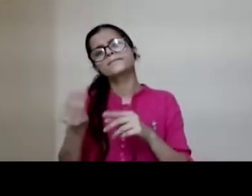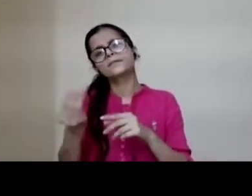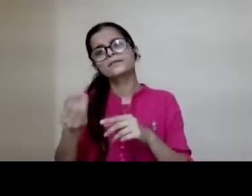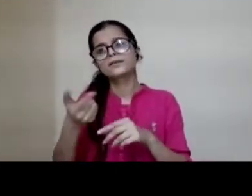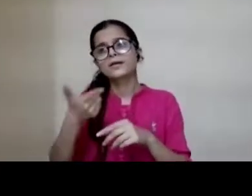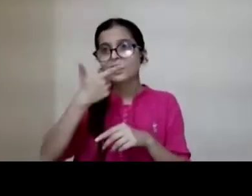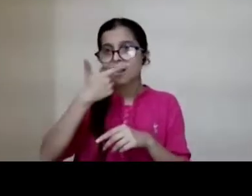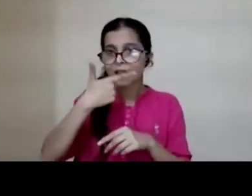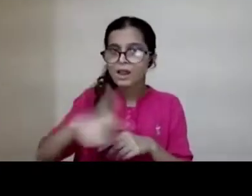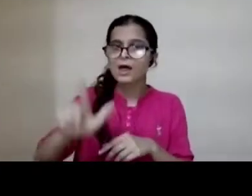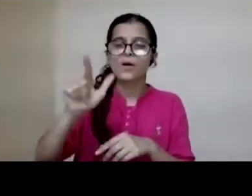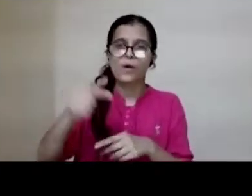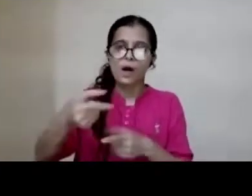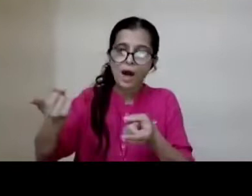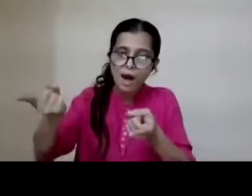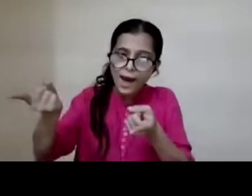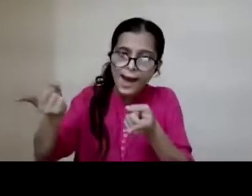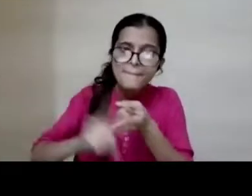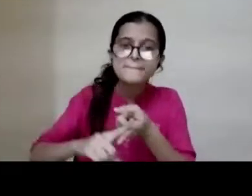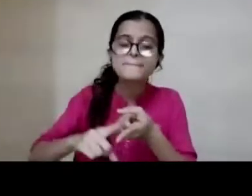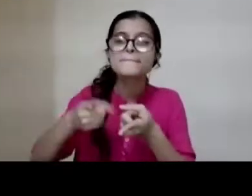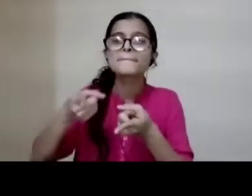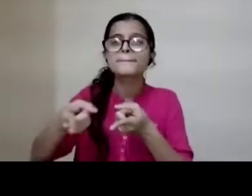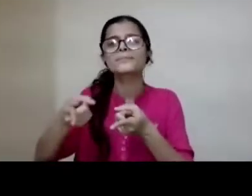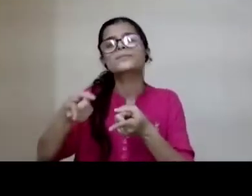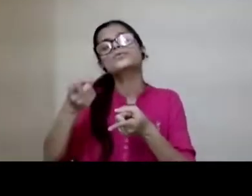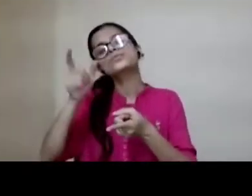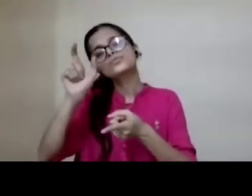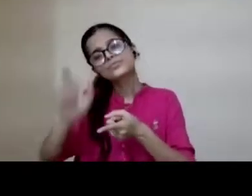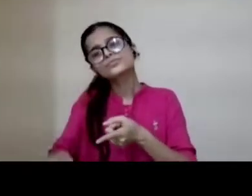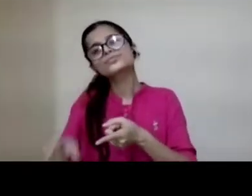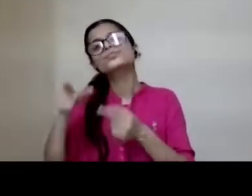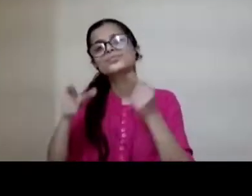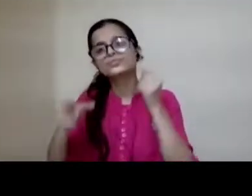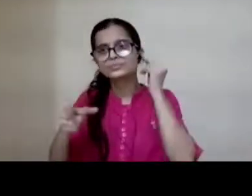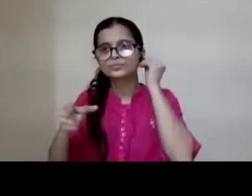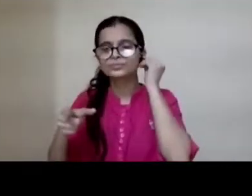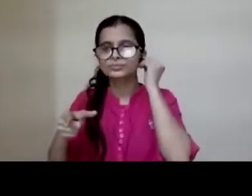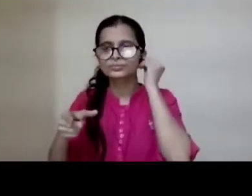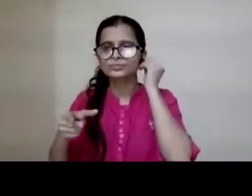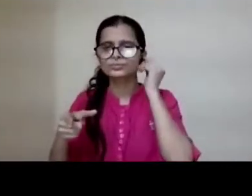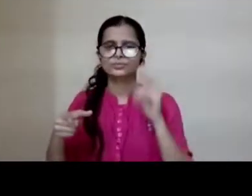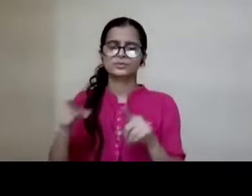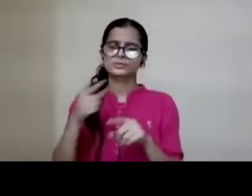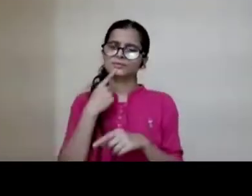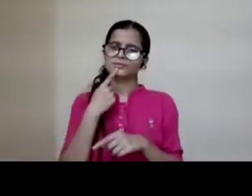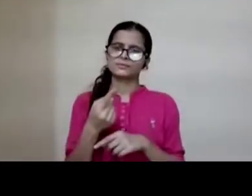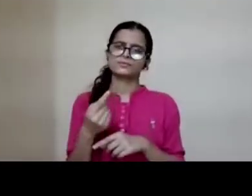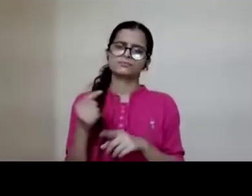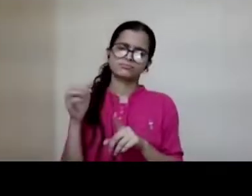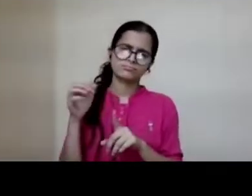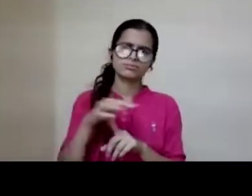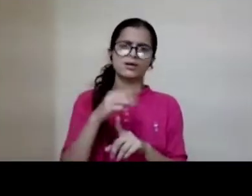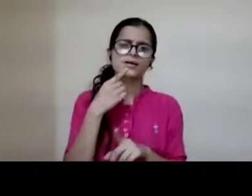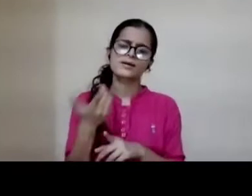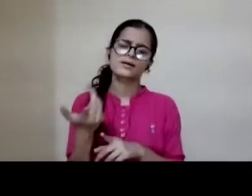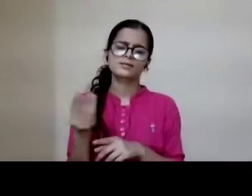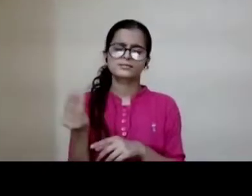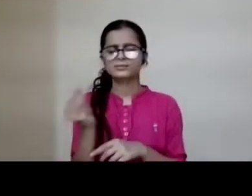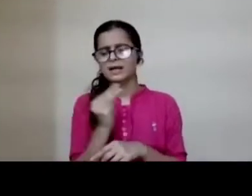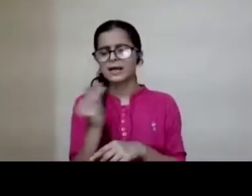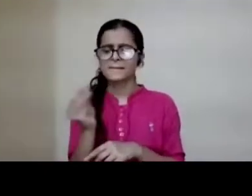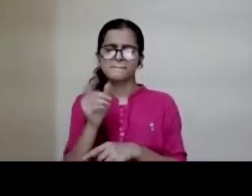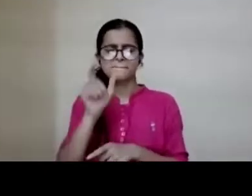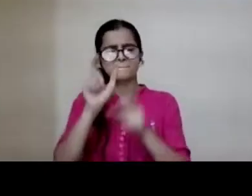to happen, you are in effect saying some people can be